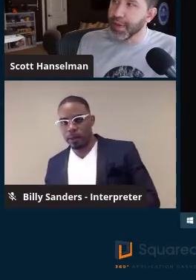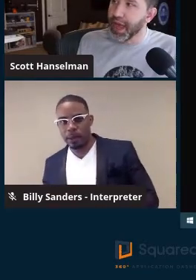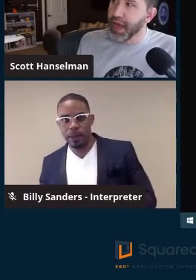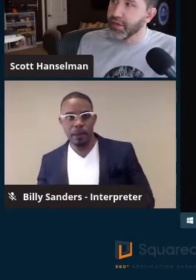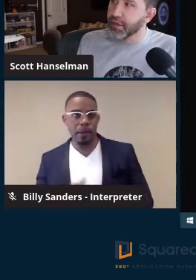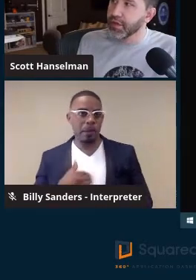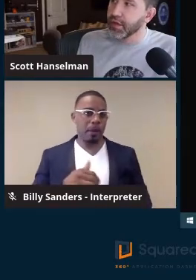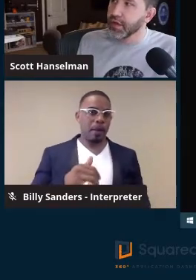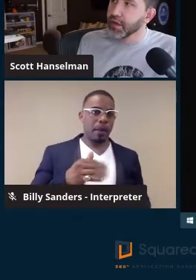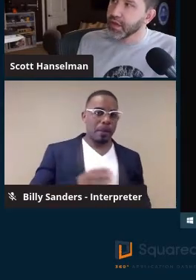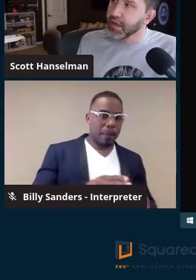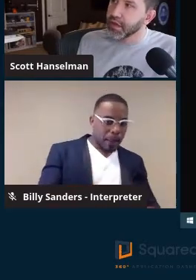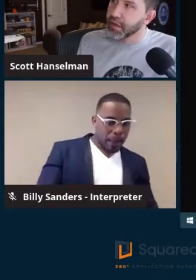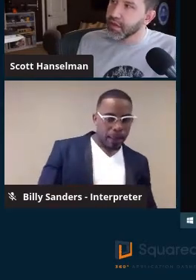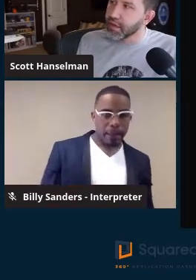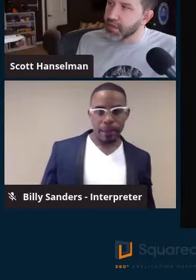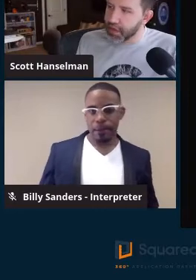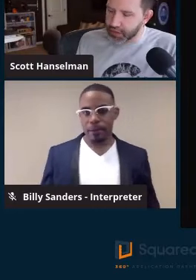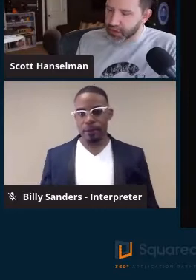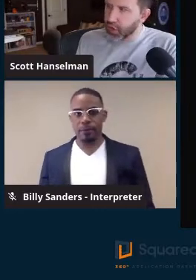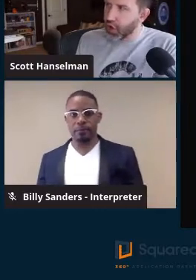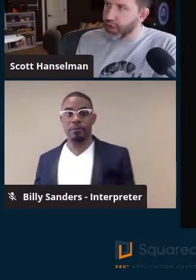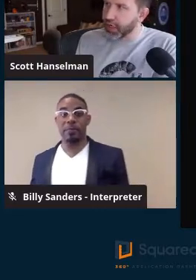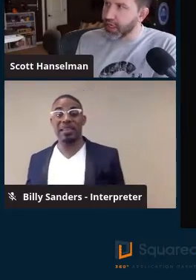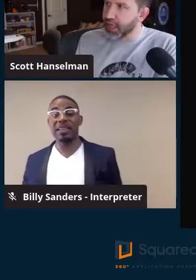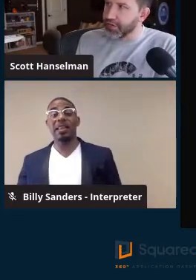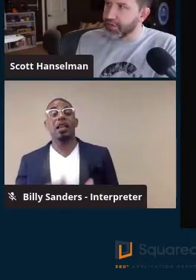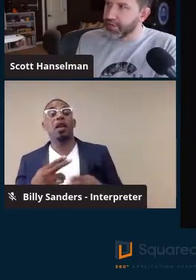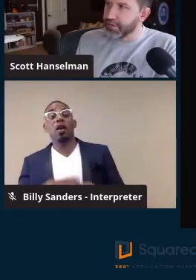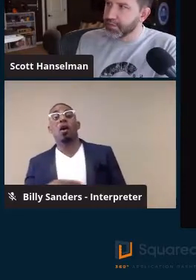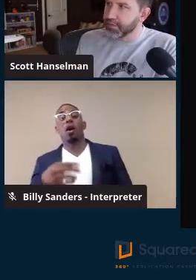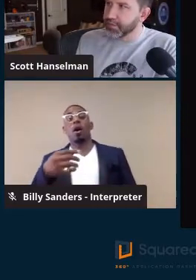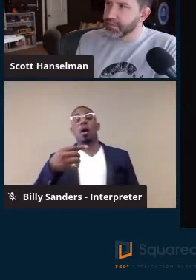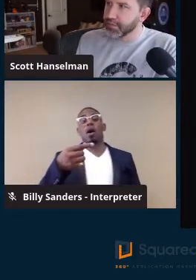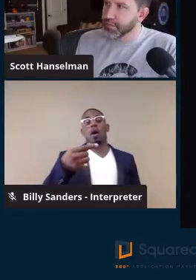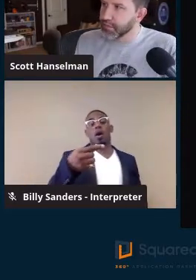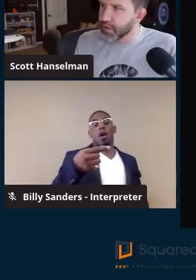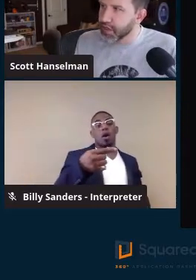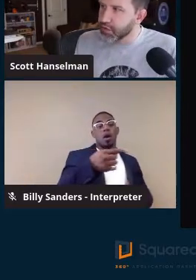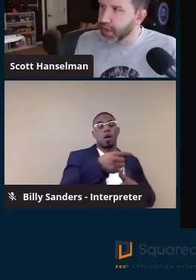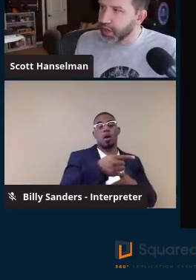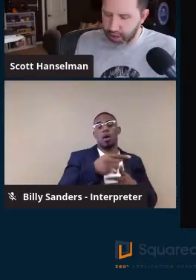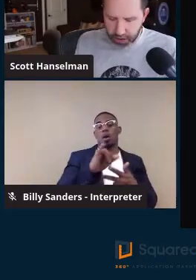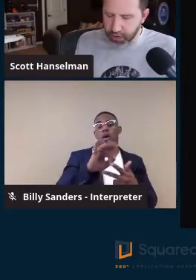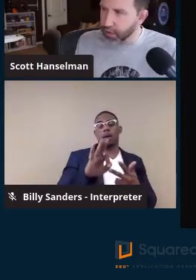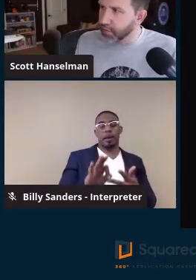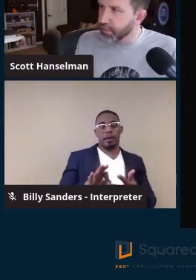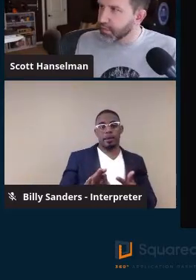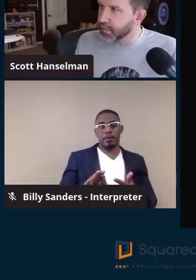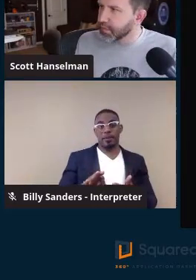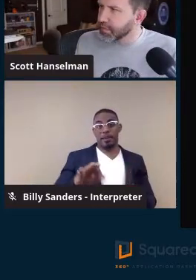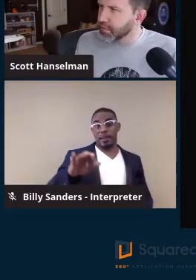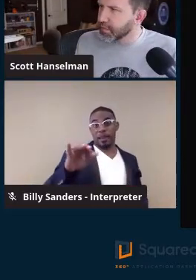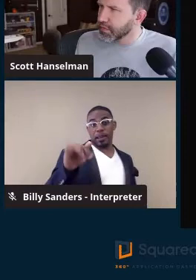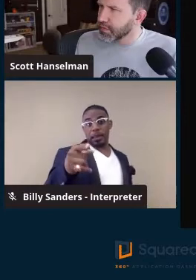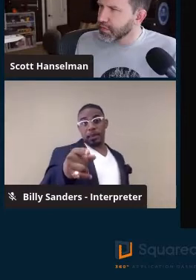my path. This is called a glyph. This right here